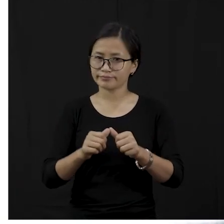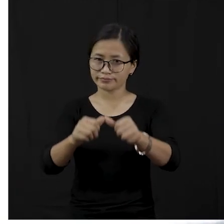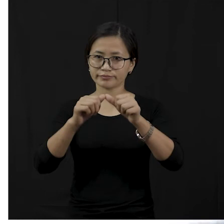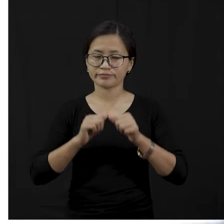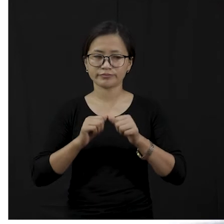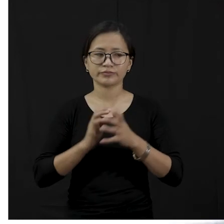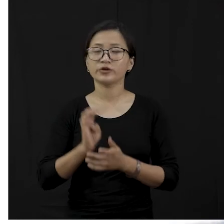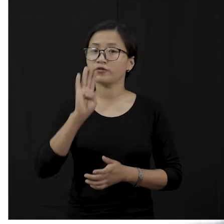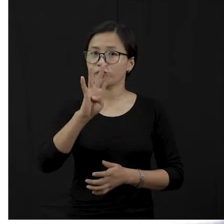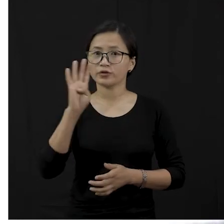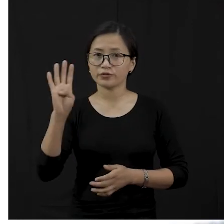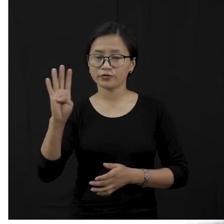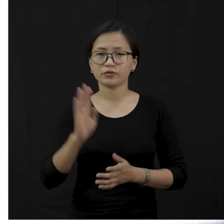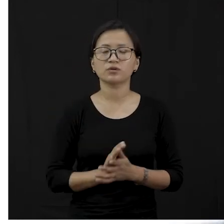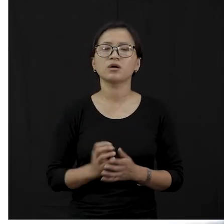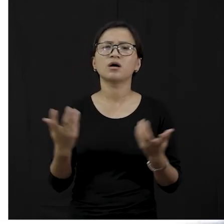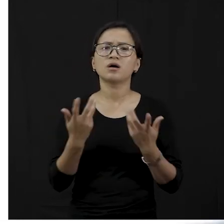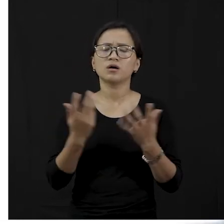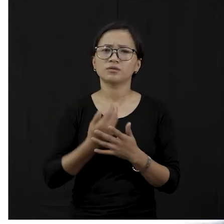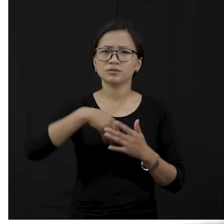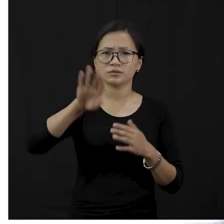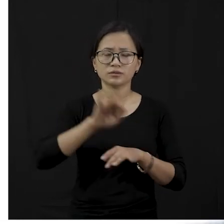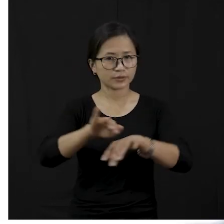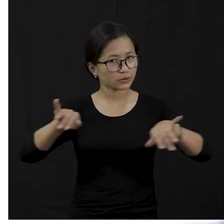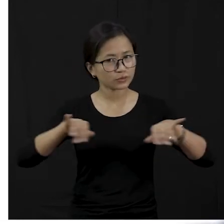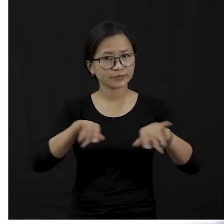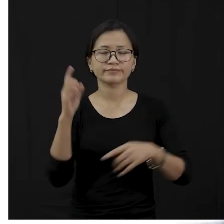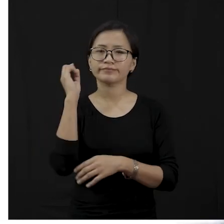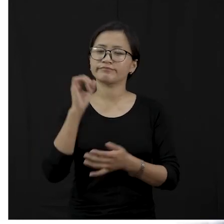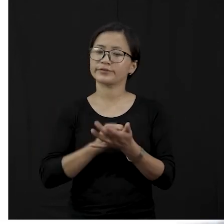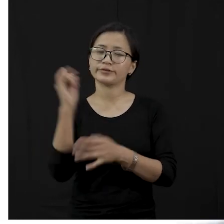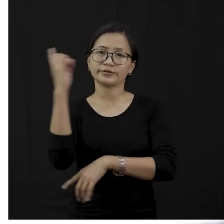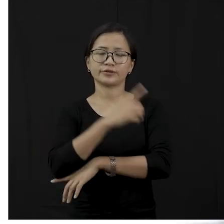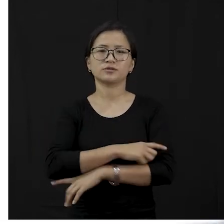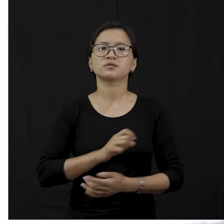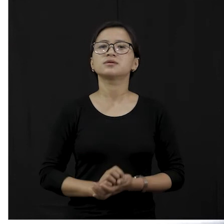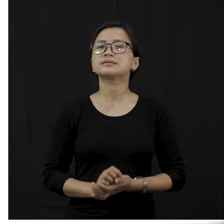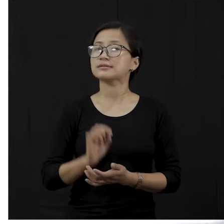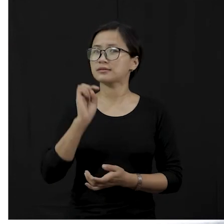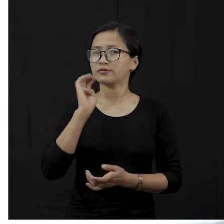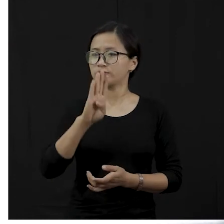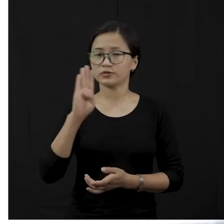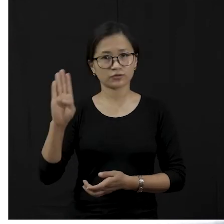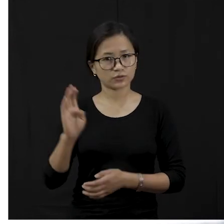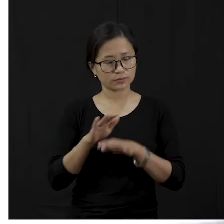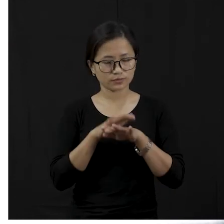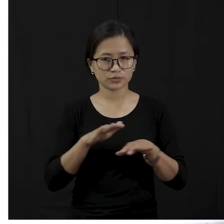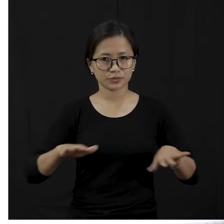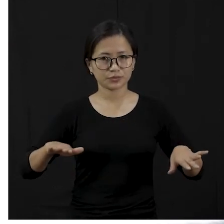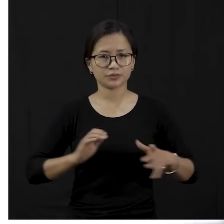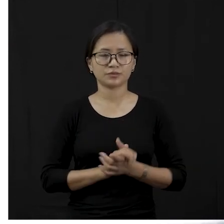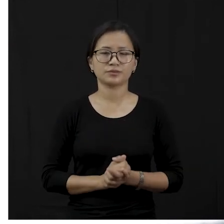is 44. Then tell me how many children went for swimming on that day? Yes, 44 children.